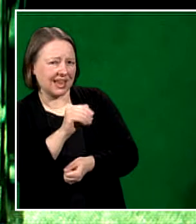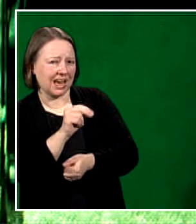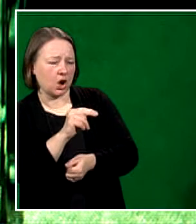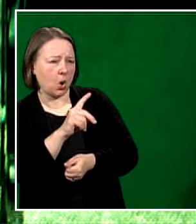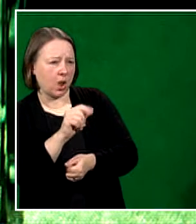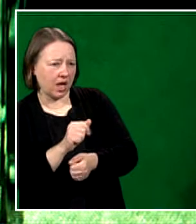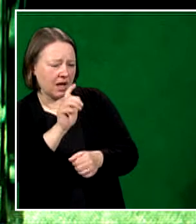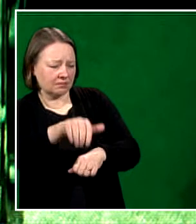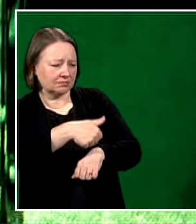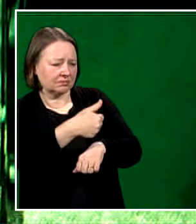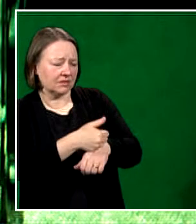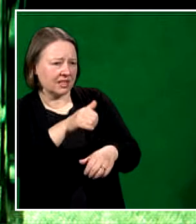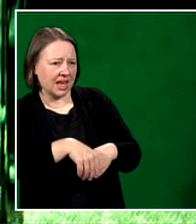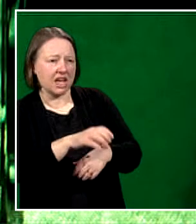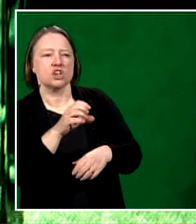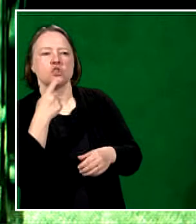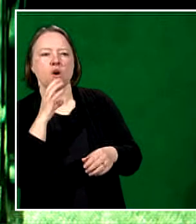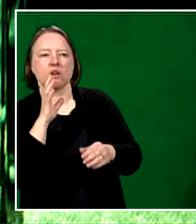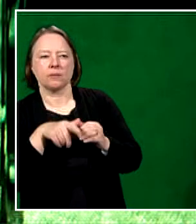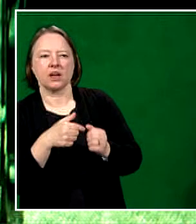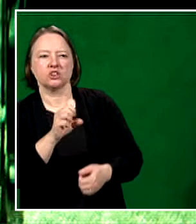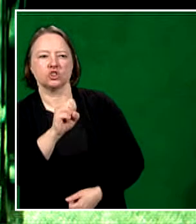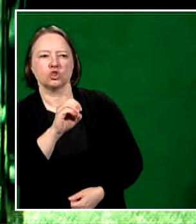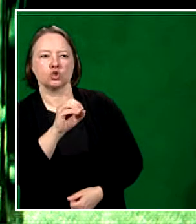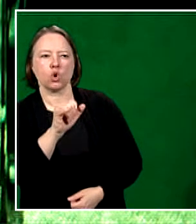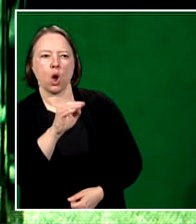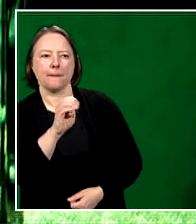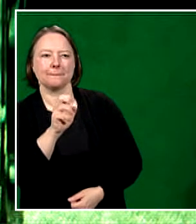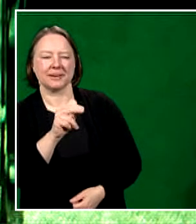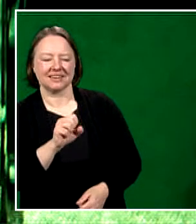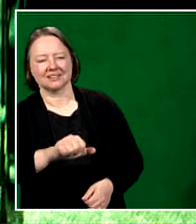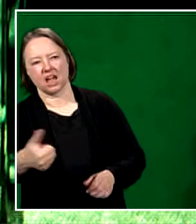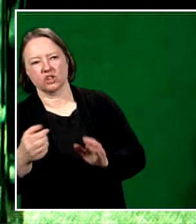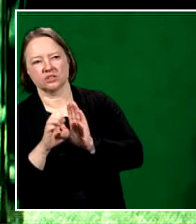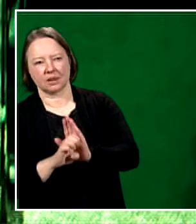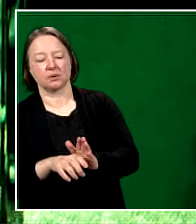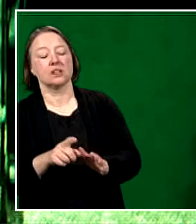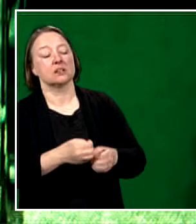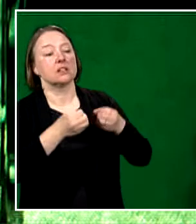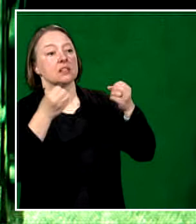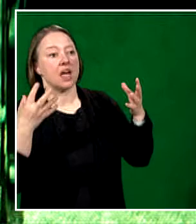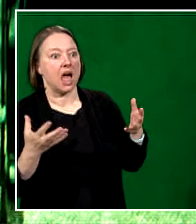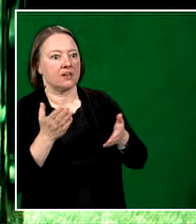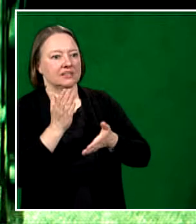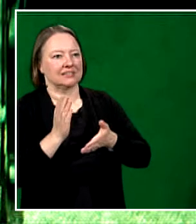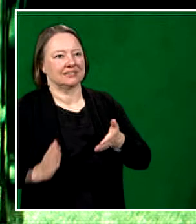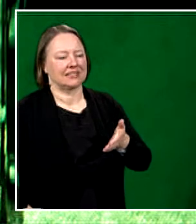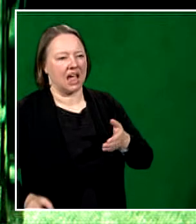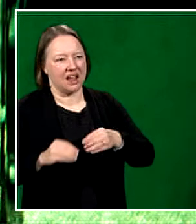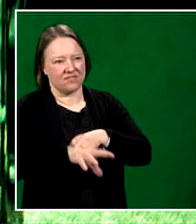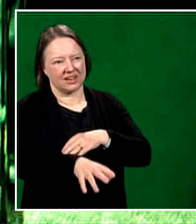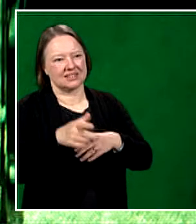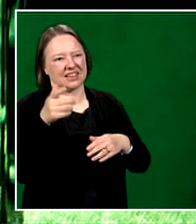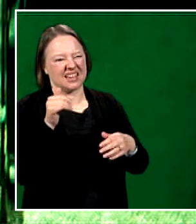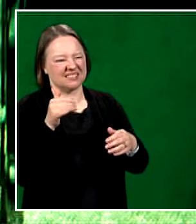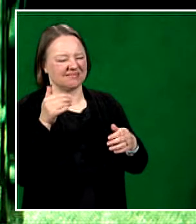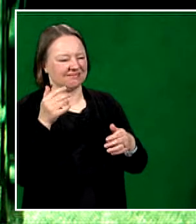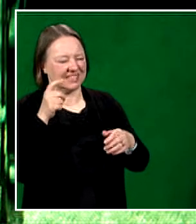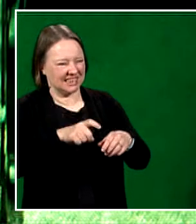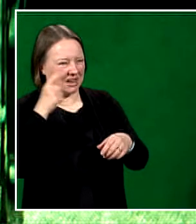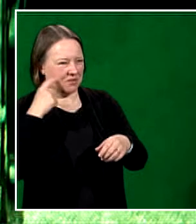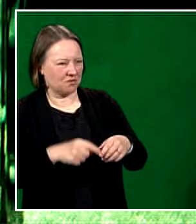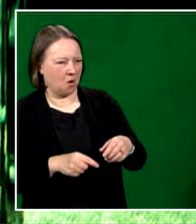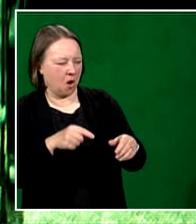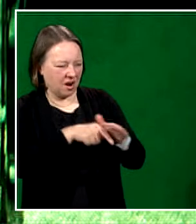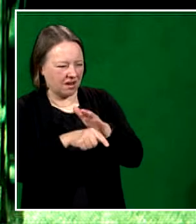emblematic of that, soybeans you mentioned is another example. There's a huge amount of side effects, including the need for